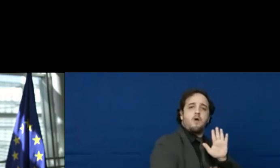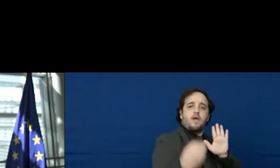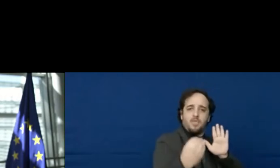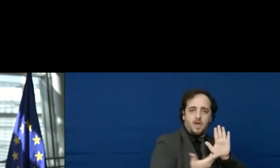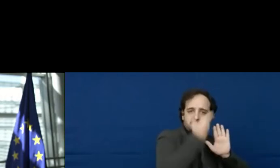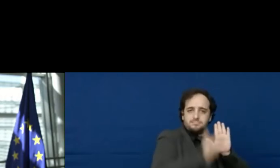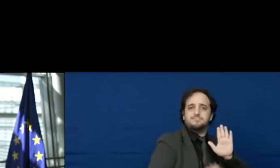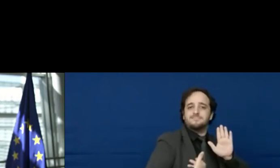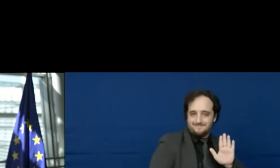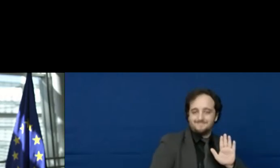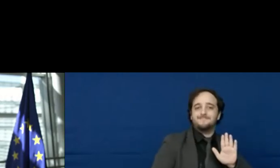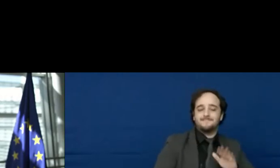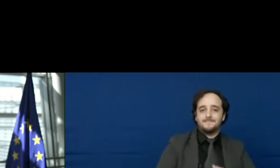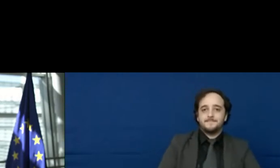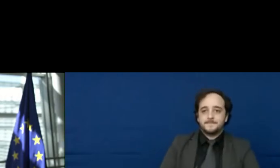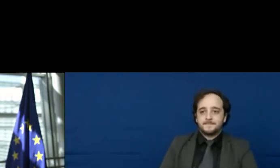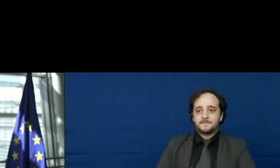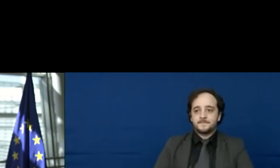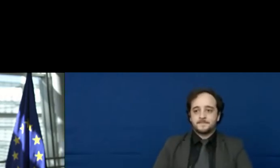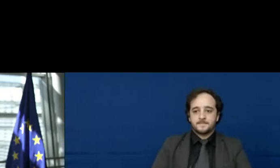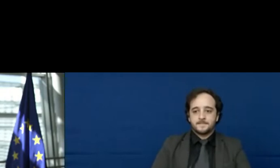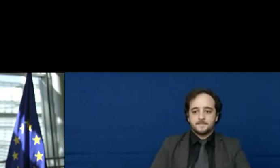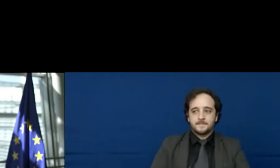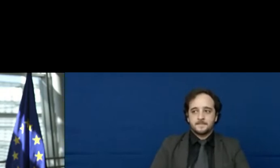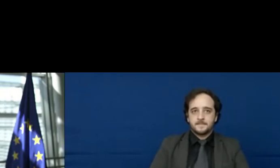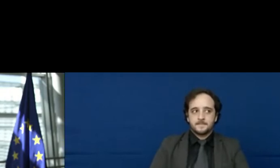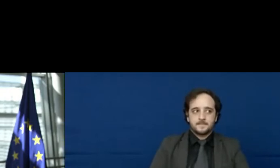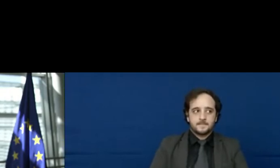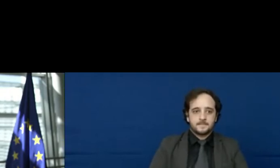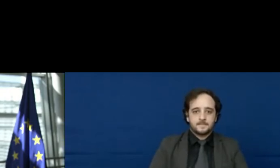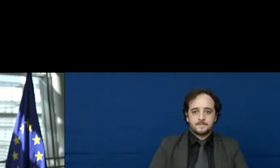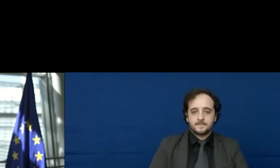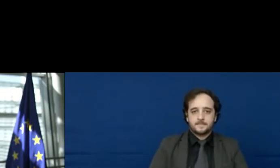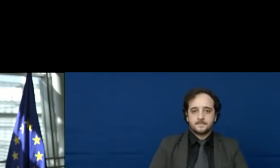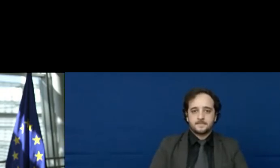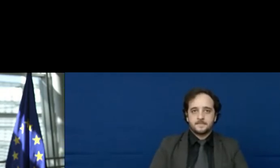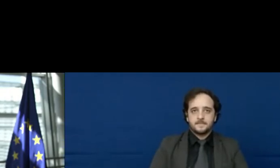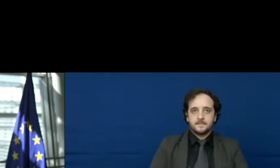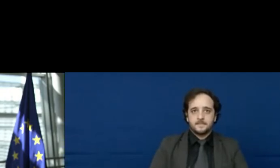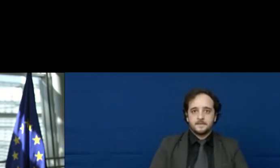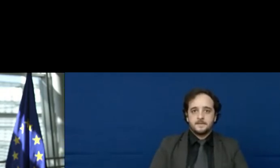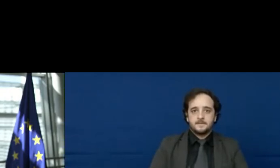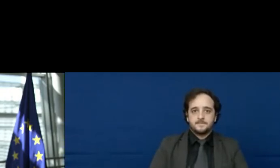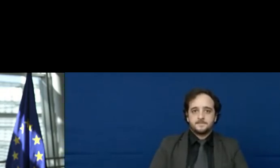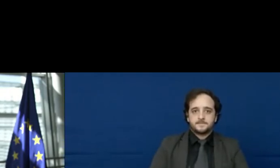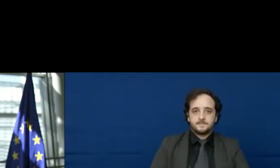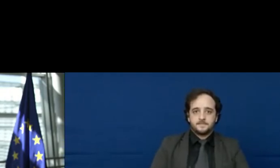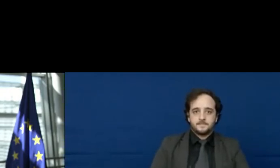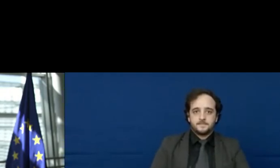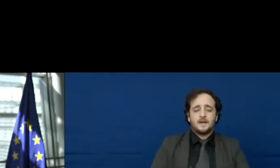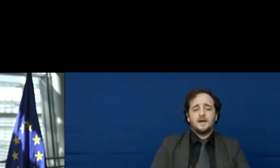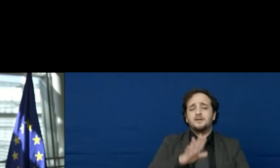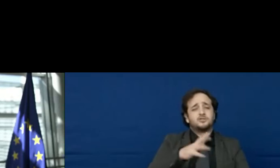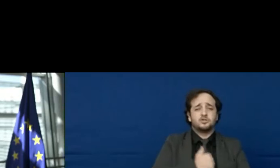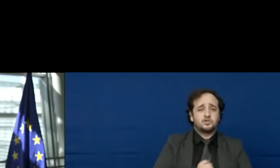We're having some technical difficulties with the sound. I'm not sure if you could fix it, please. Now is the